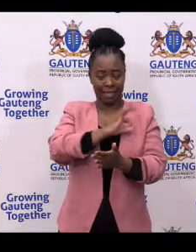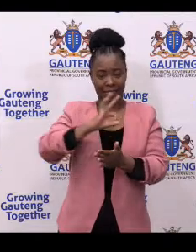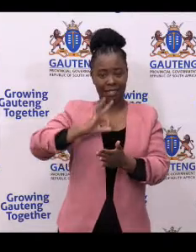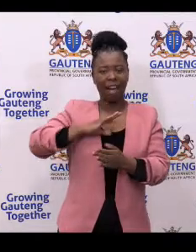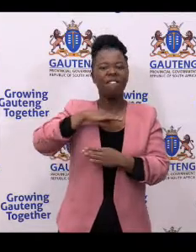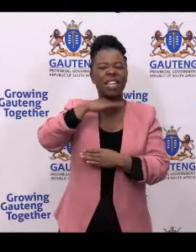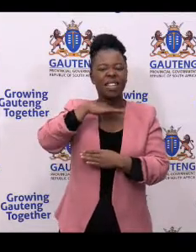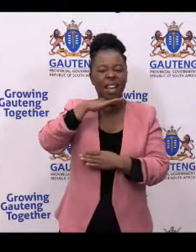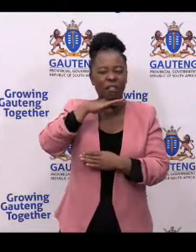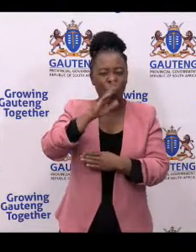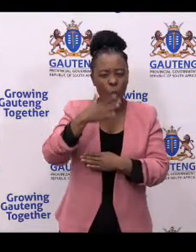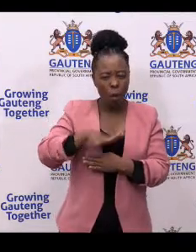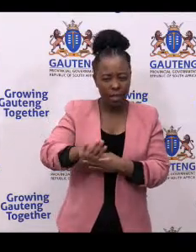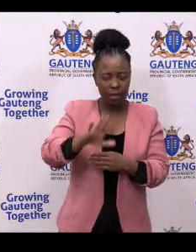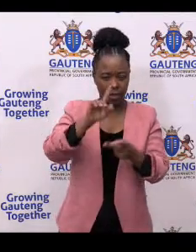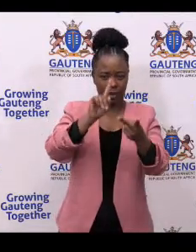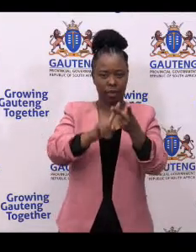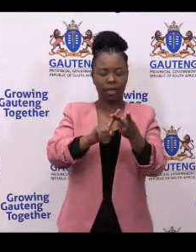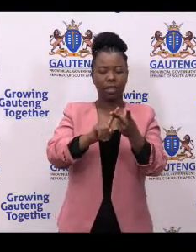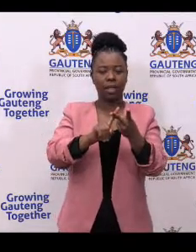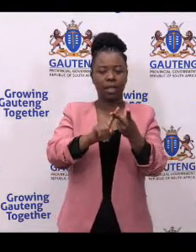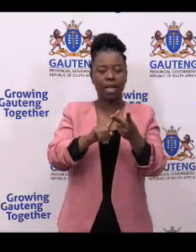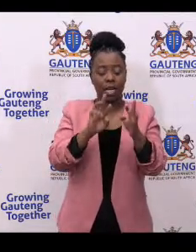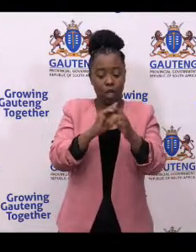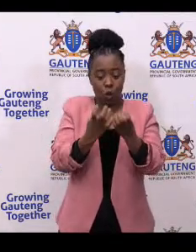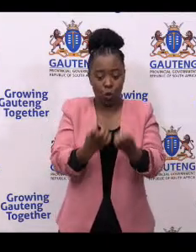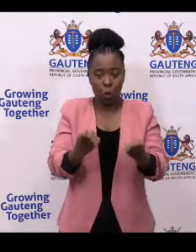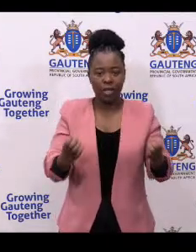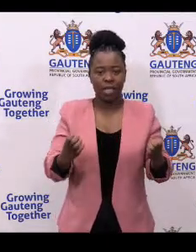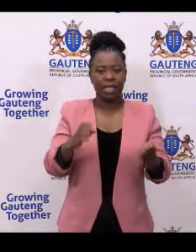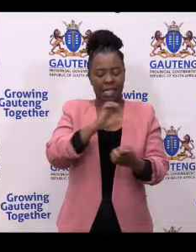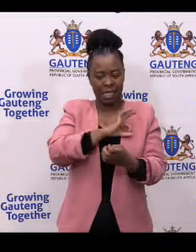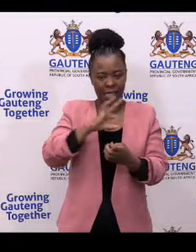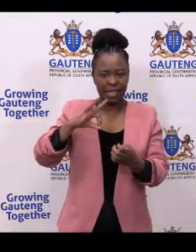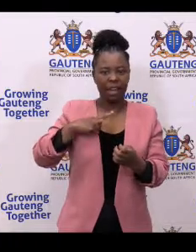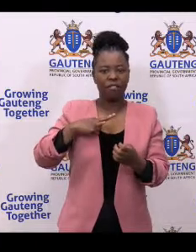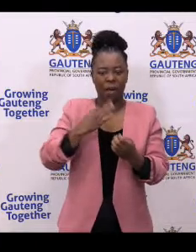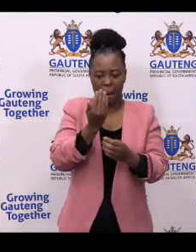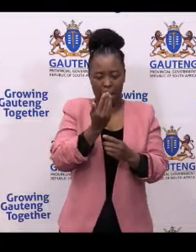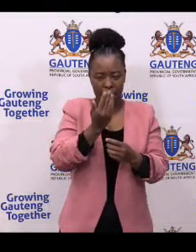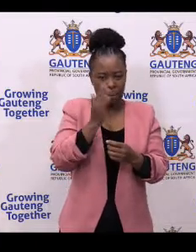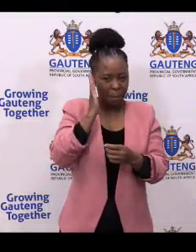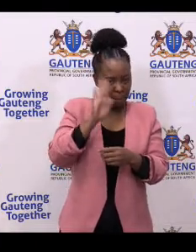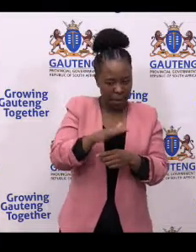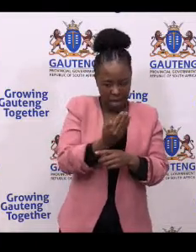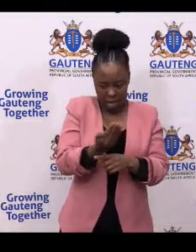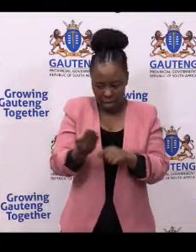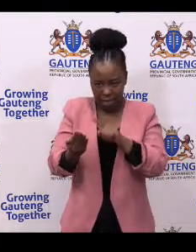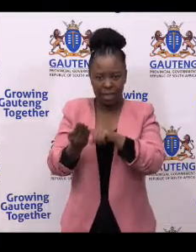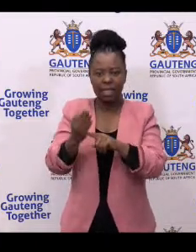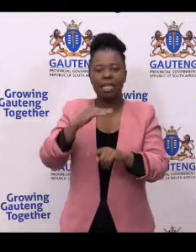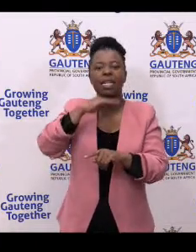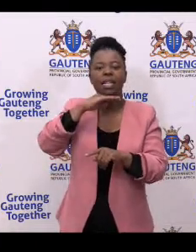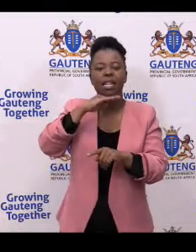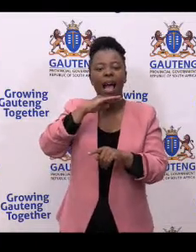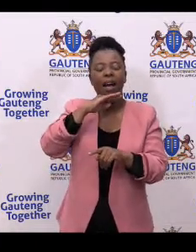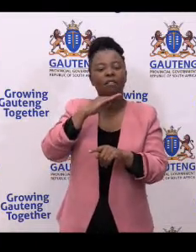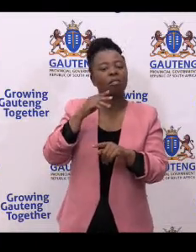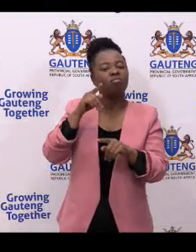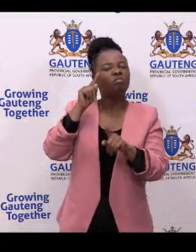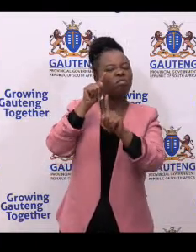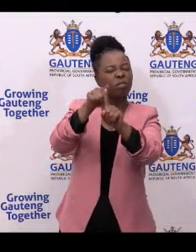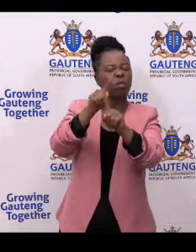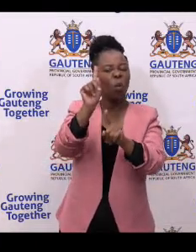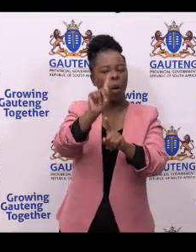adequate beds, and adequate resources to make sure that we are able to save lives. It's